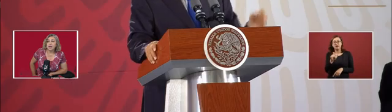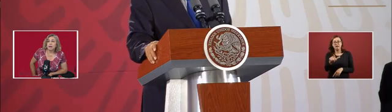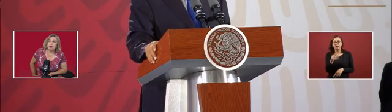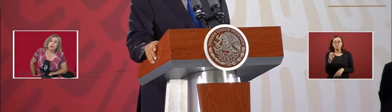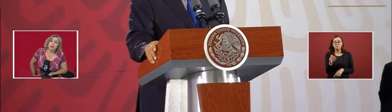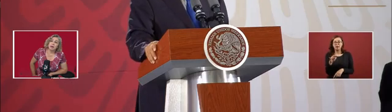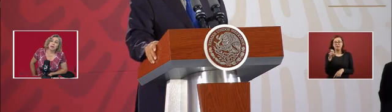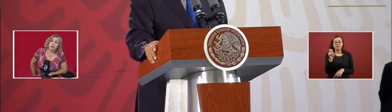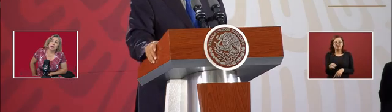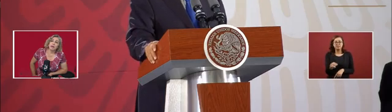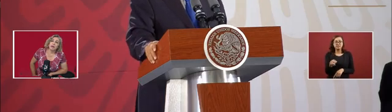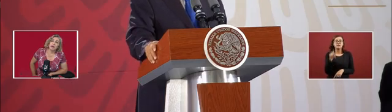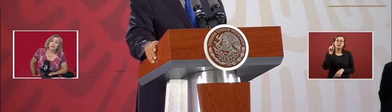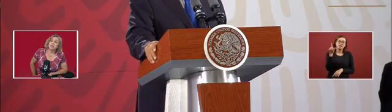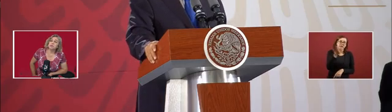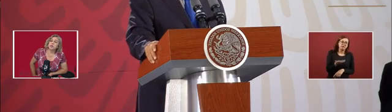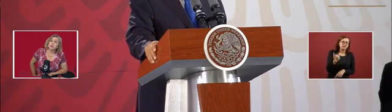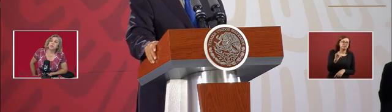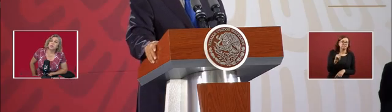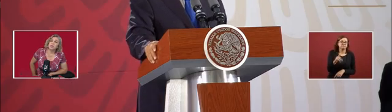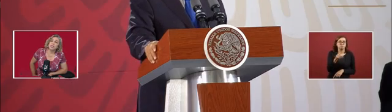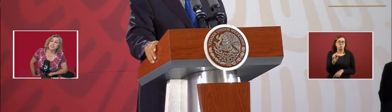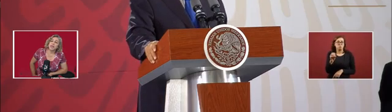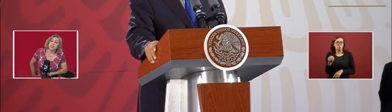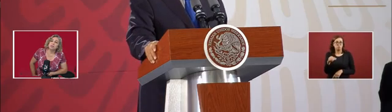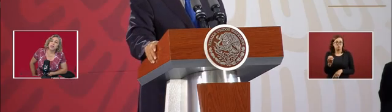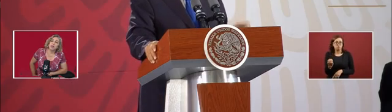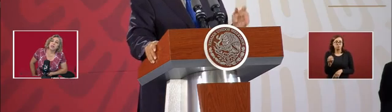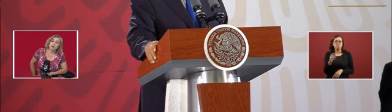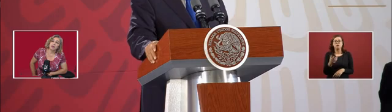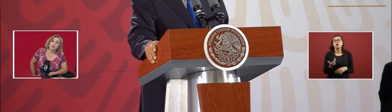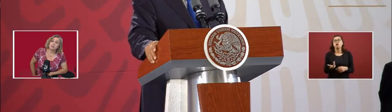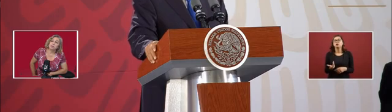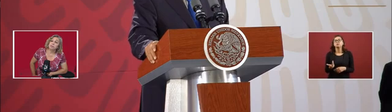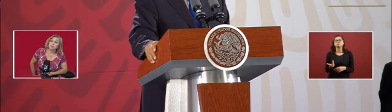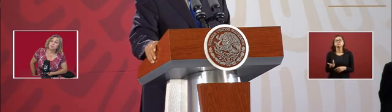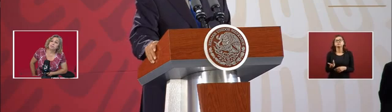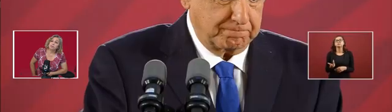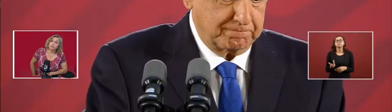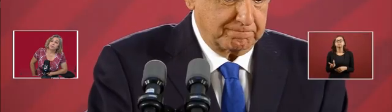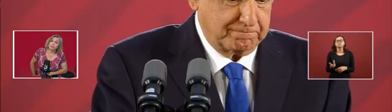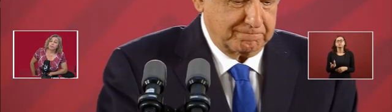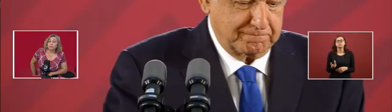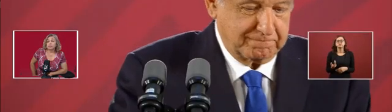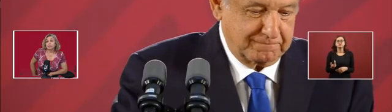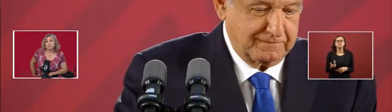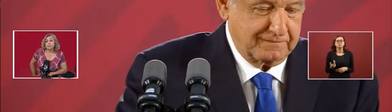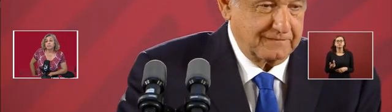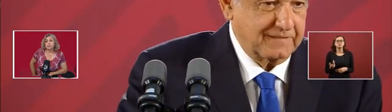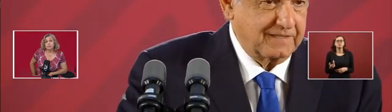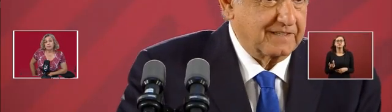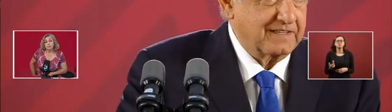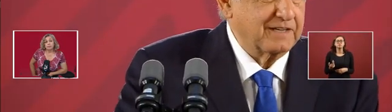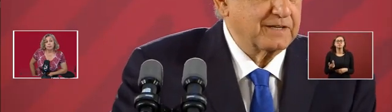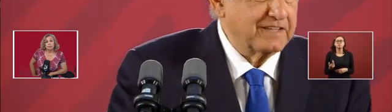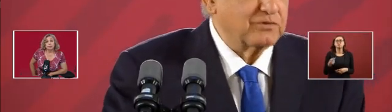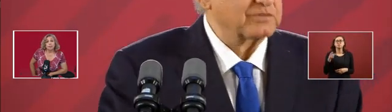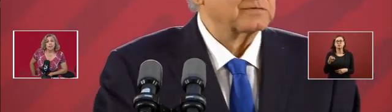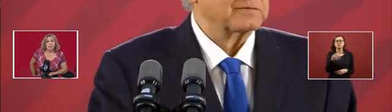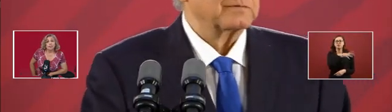no es un programa de gobierno, es un and it is derecho not a government program, it's a que right tienen los adultos that mayores. older adults